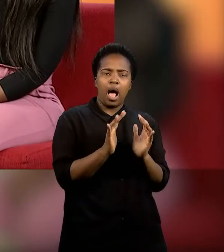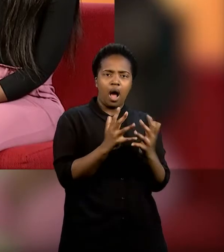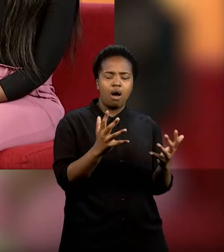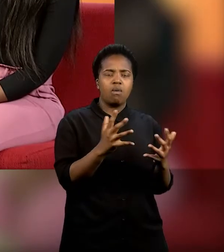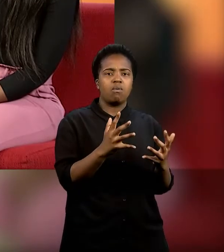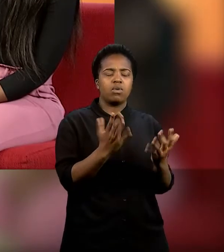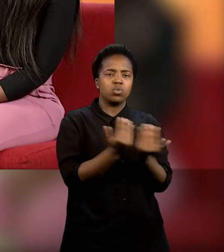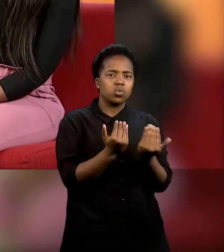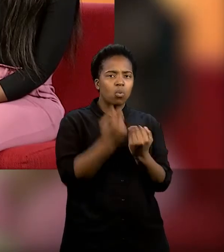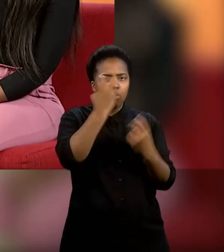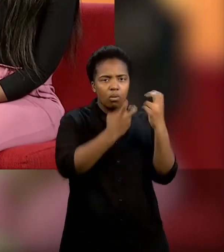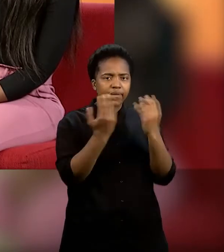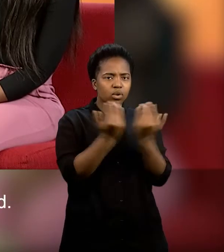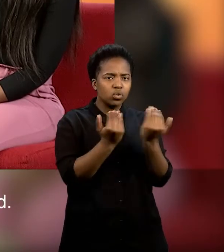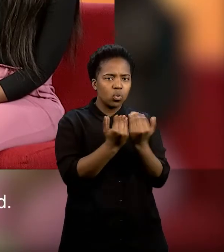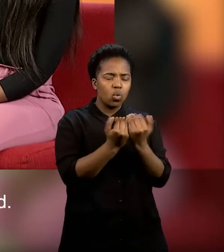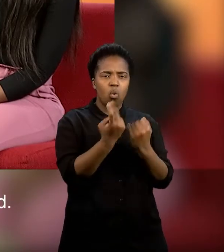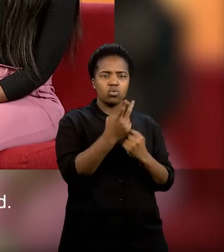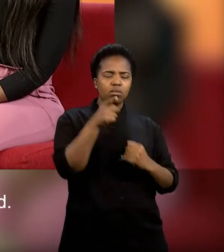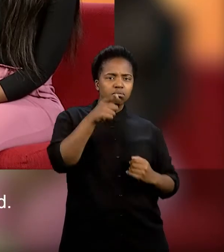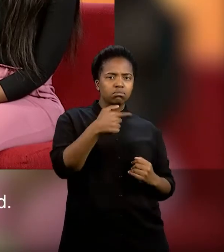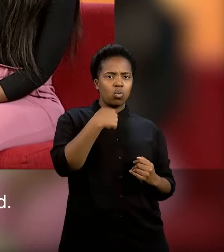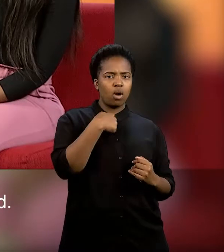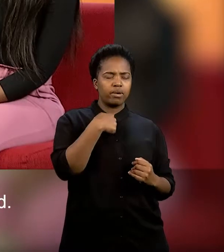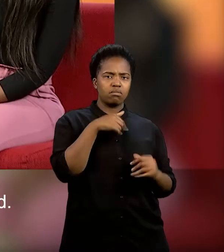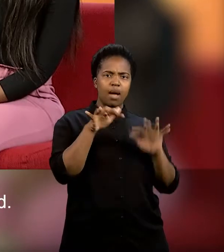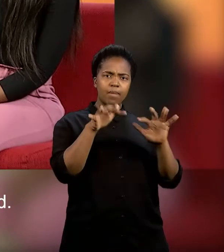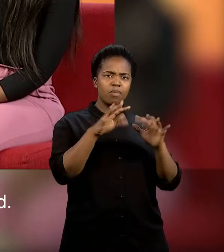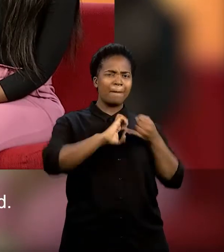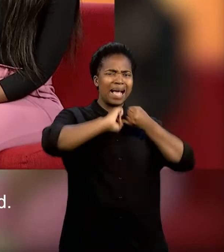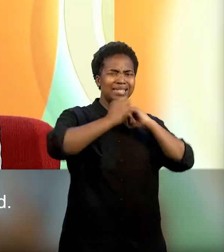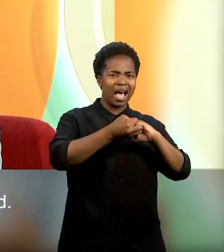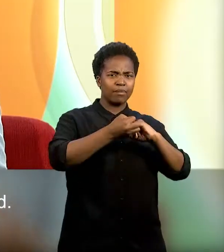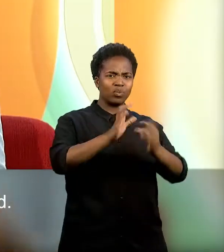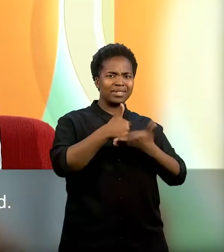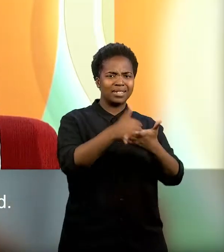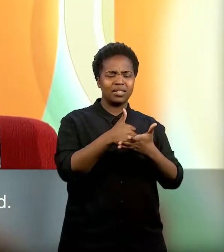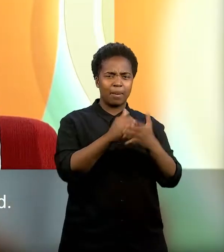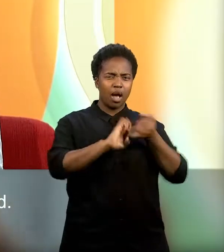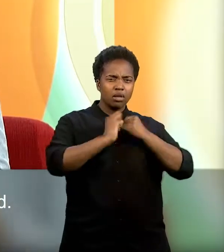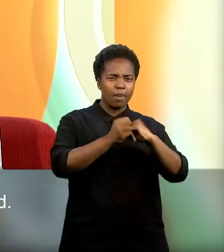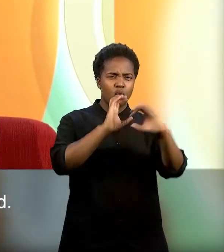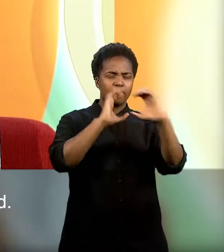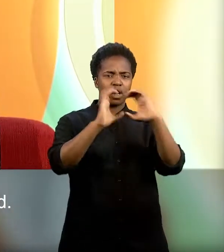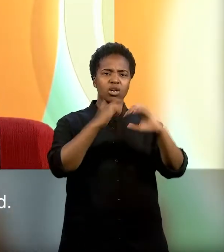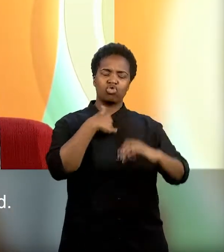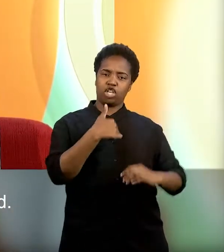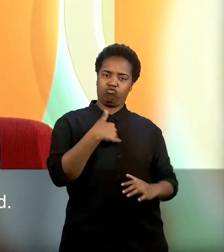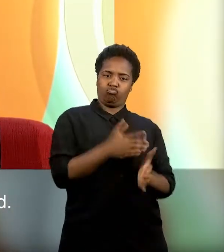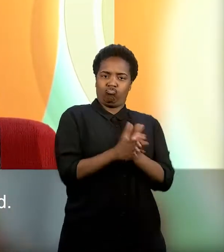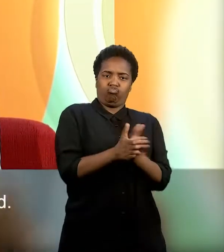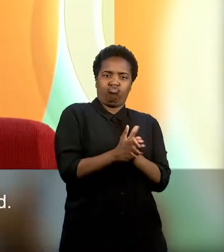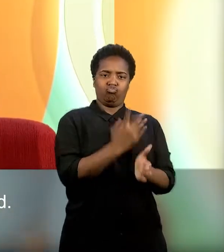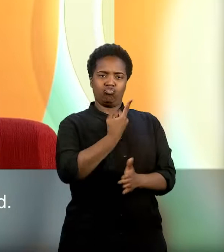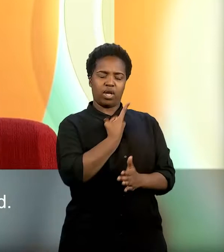a way ya gore ba mmuisa bjang, and then le ena from go bona gore okay batho ba try go ke kgone go communicate le